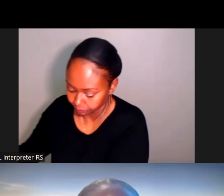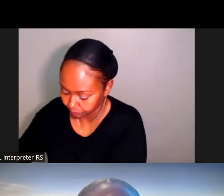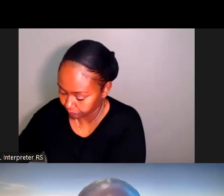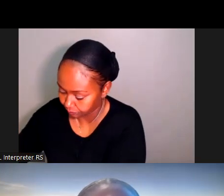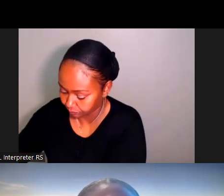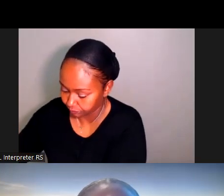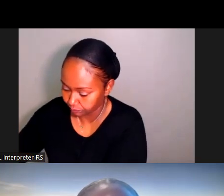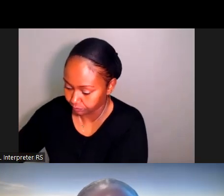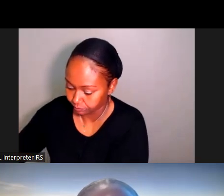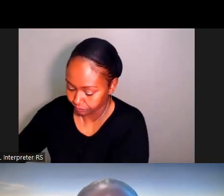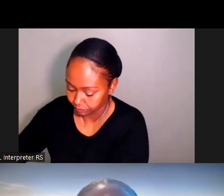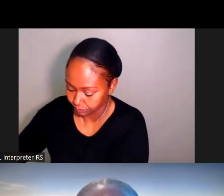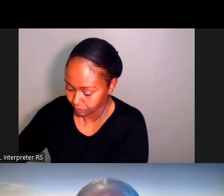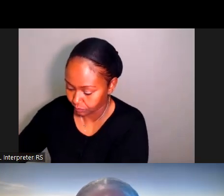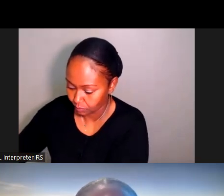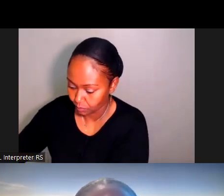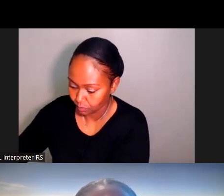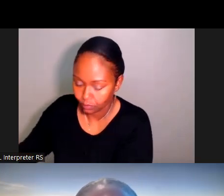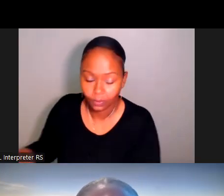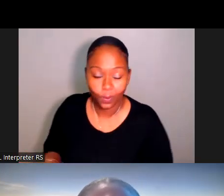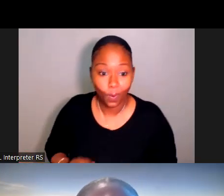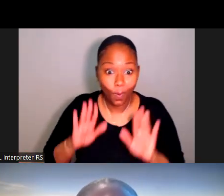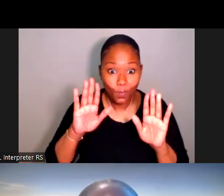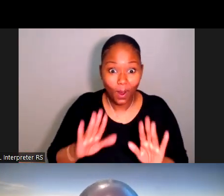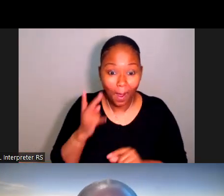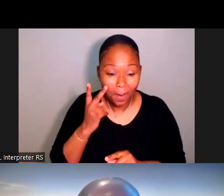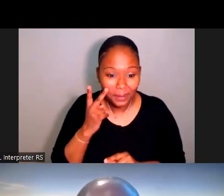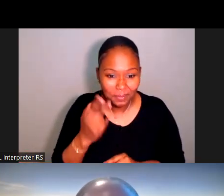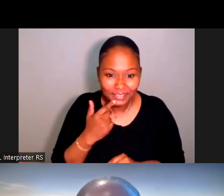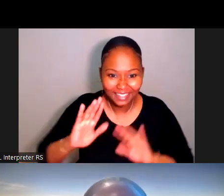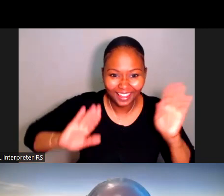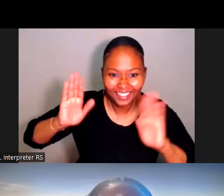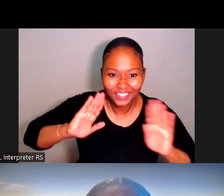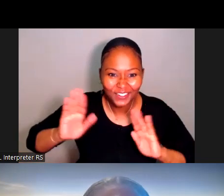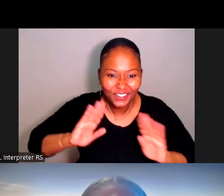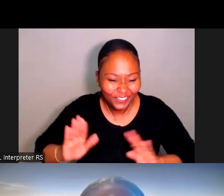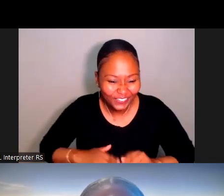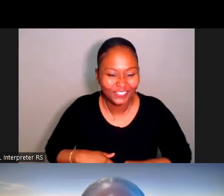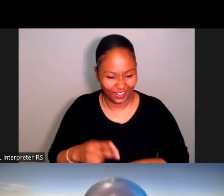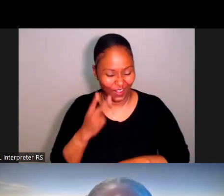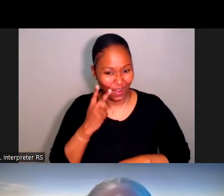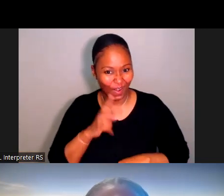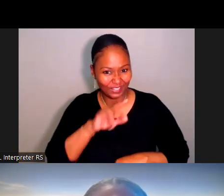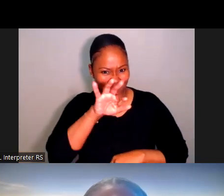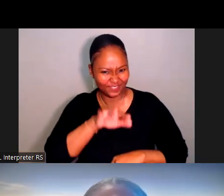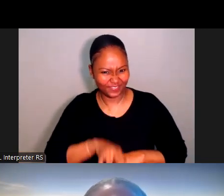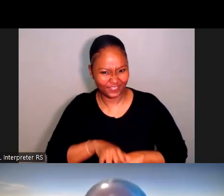While folks are saying hello and getting warmed up, there we go. I'm